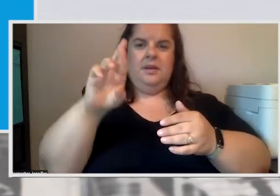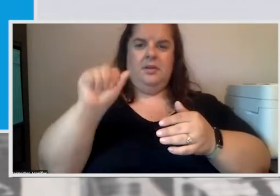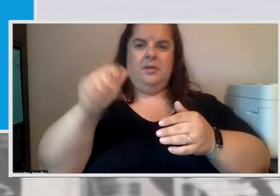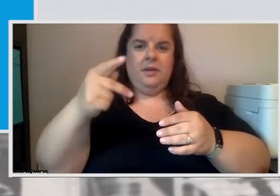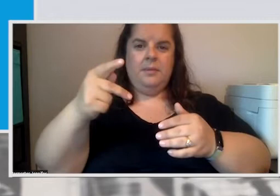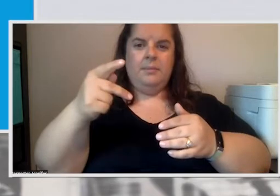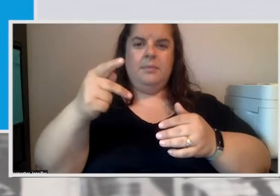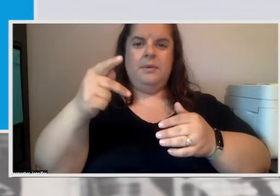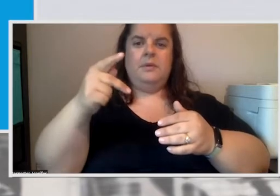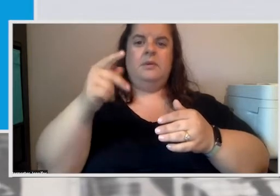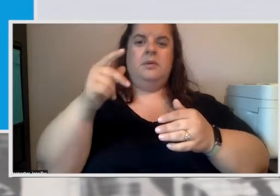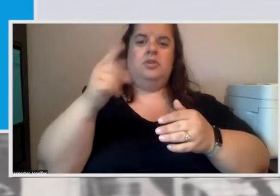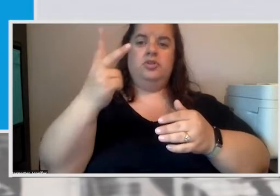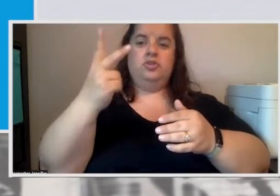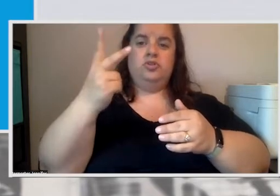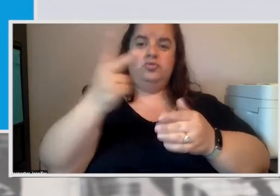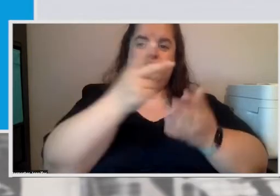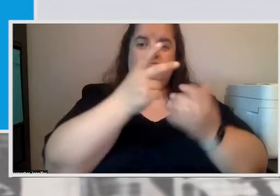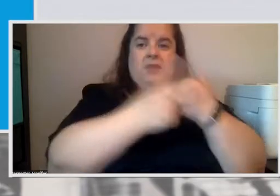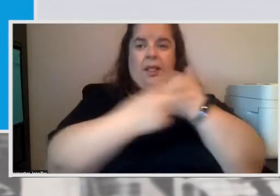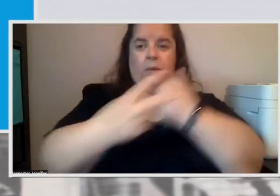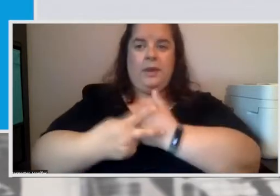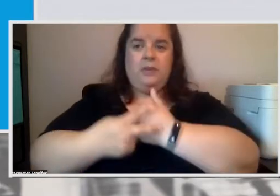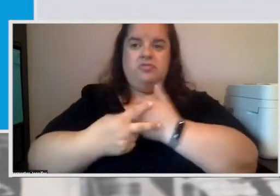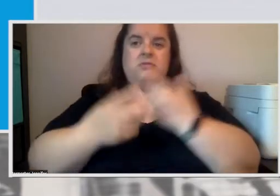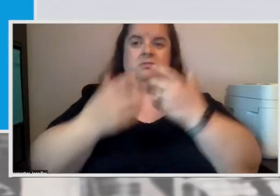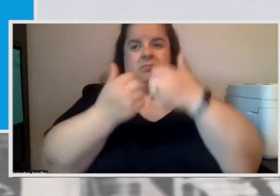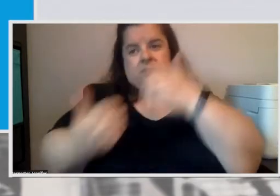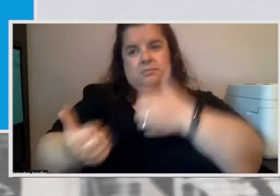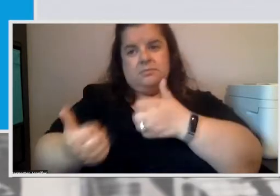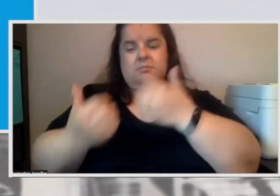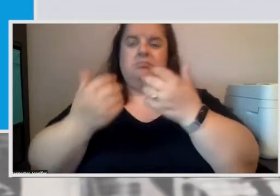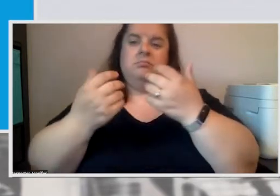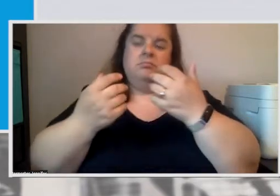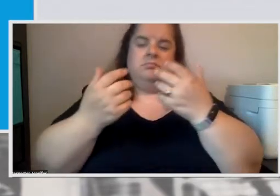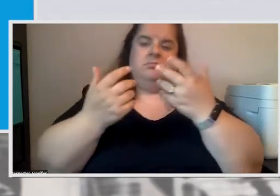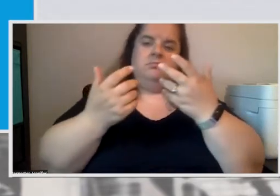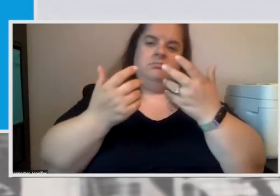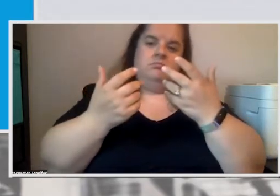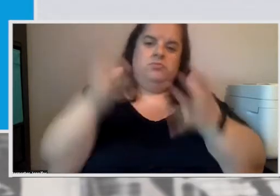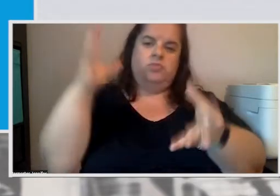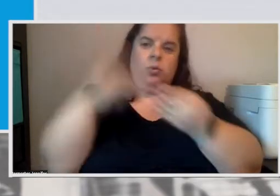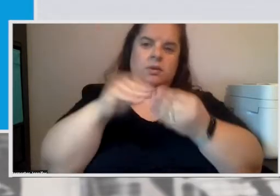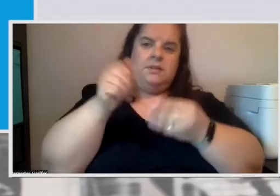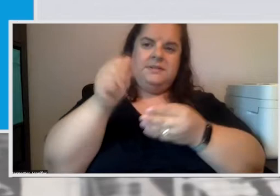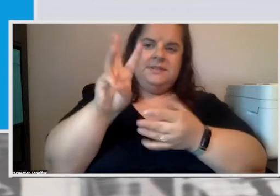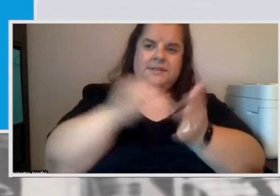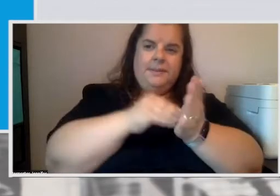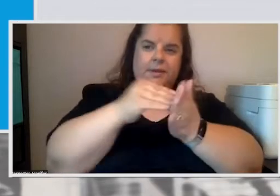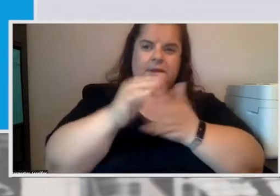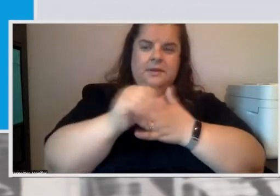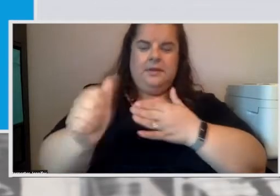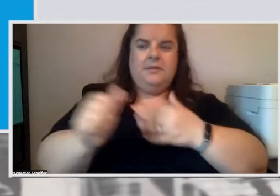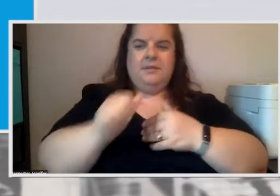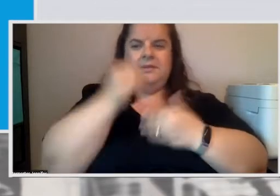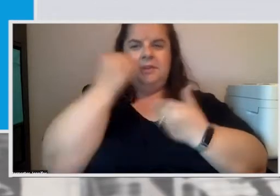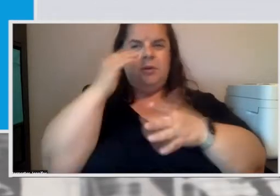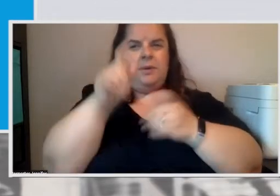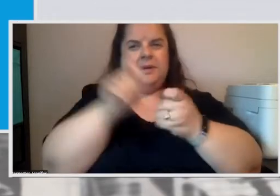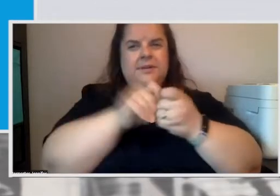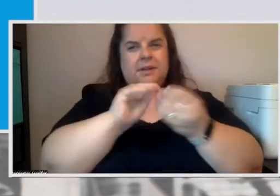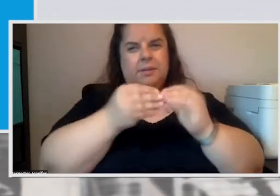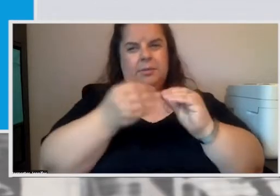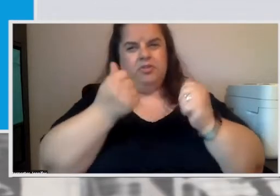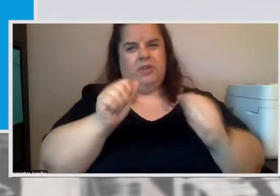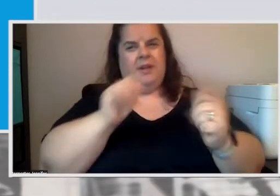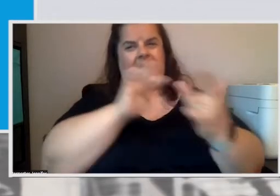allocations, totaled roughly $16 million. And served over, I don't have the exact number on it, I was trying to get a hold of that, but the